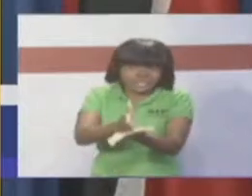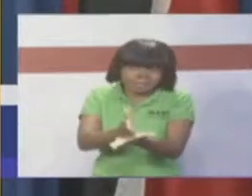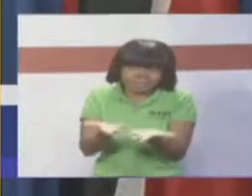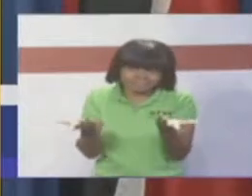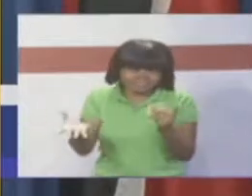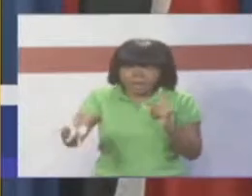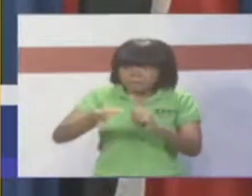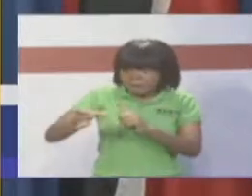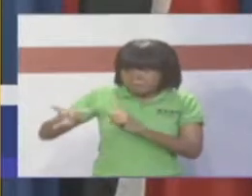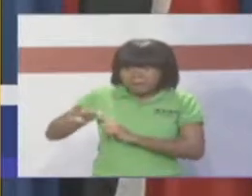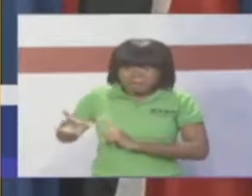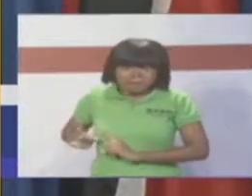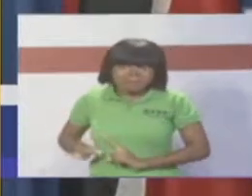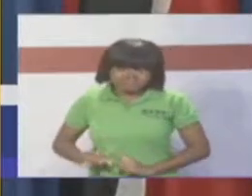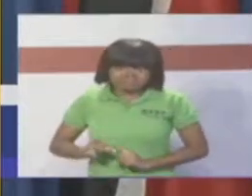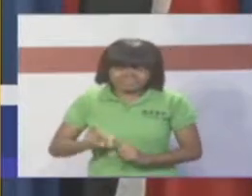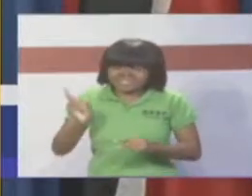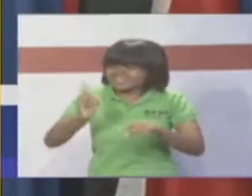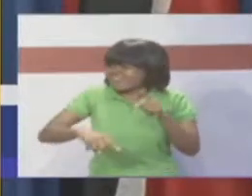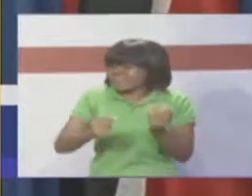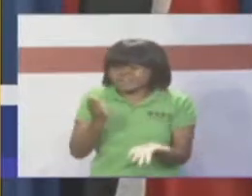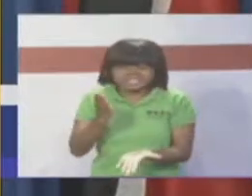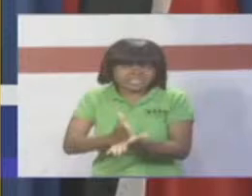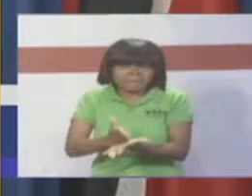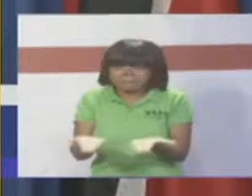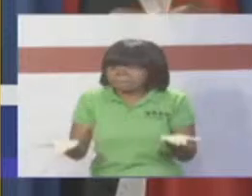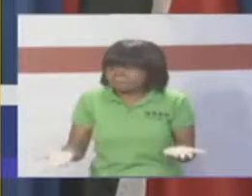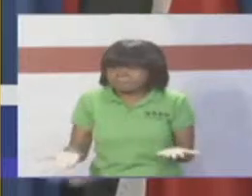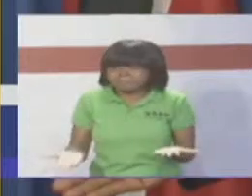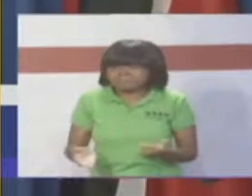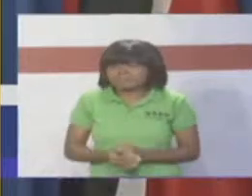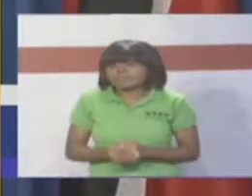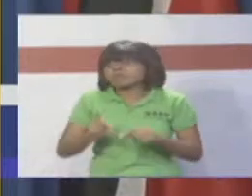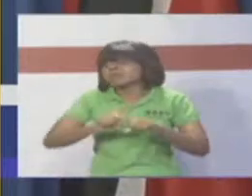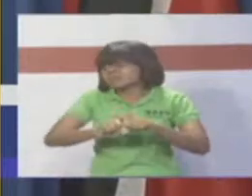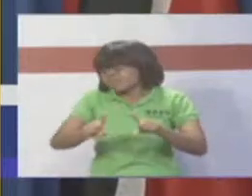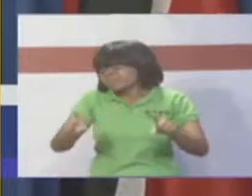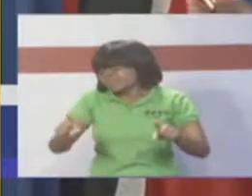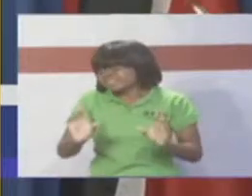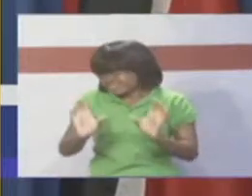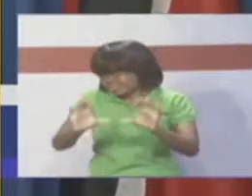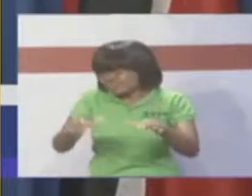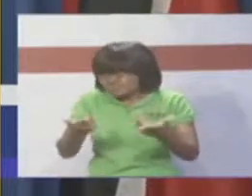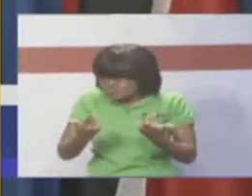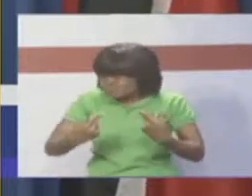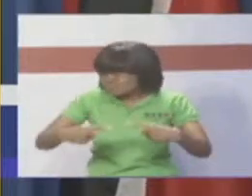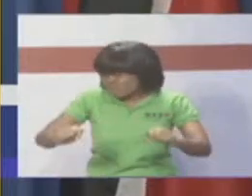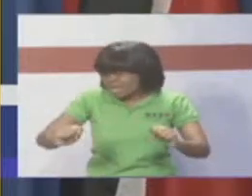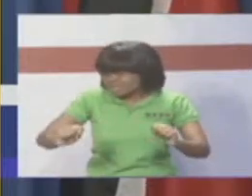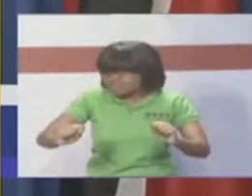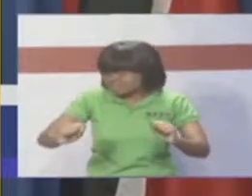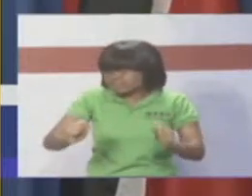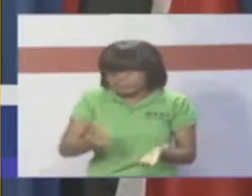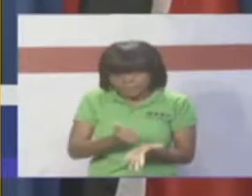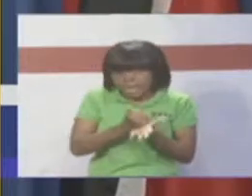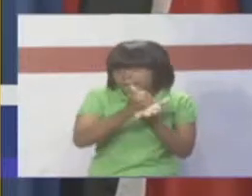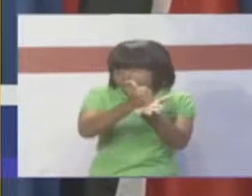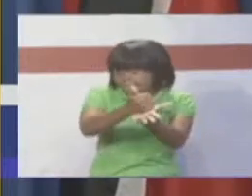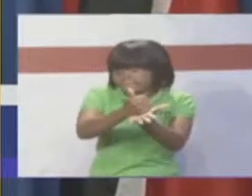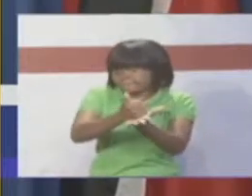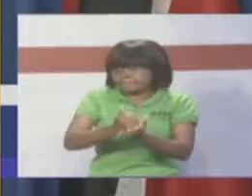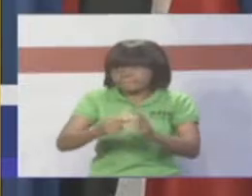And they work to a certain extent, all the way up, from mask to vaccine. These are the things that human beings have been doing, can